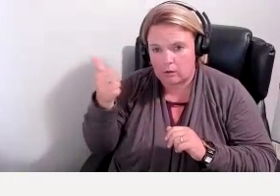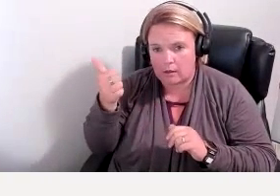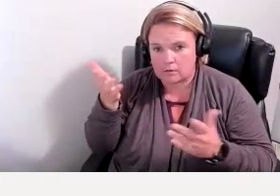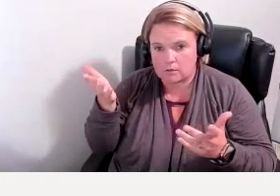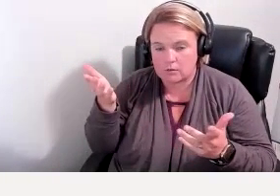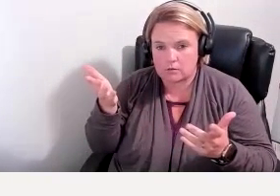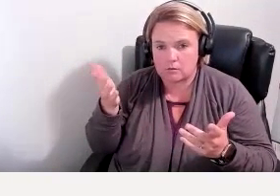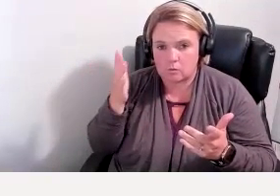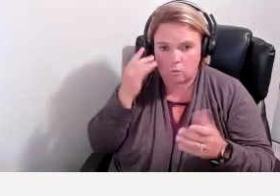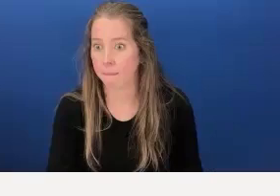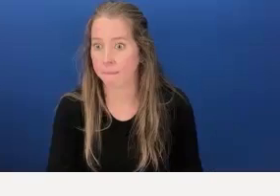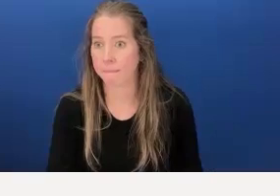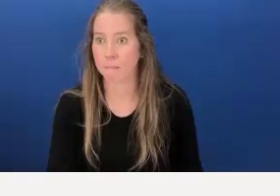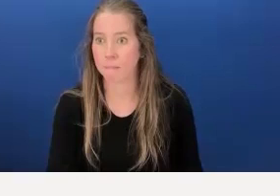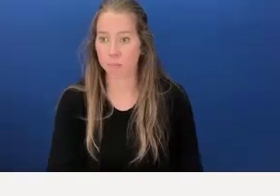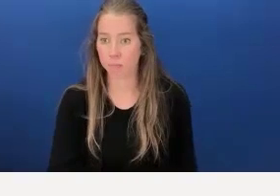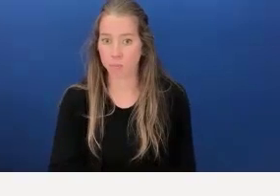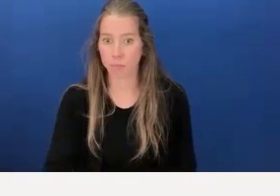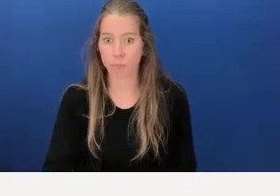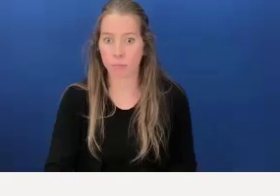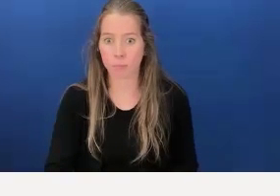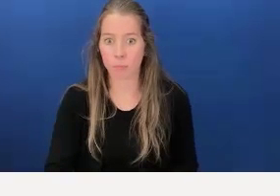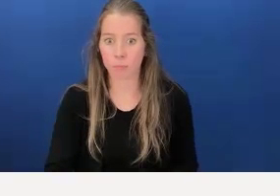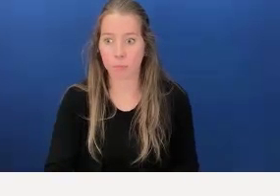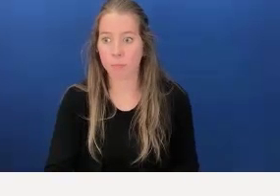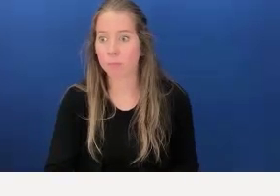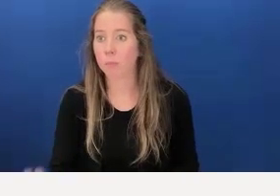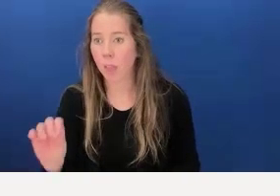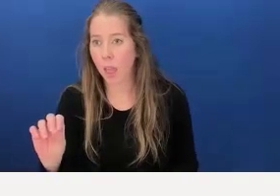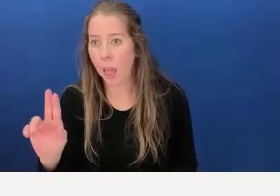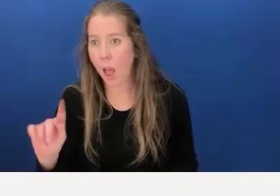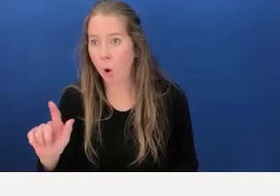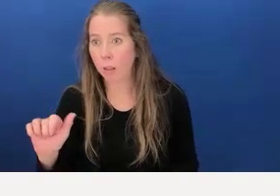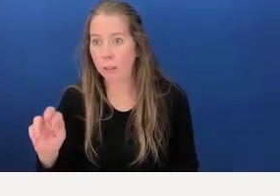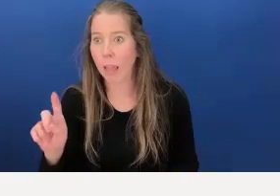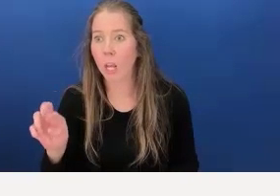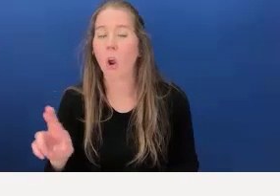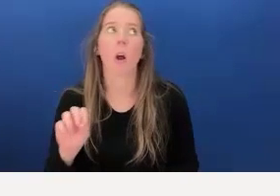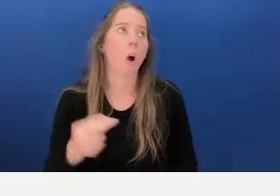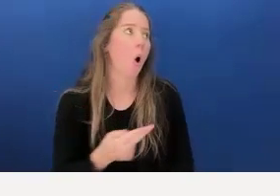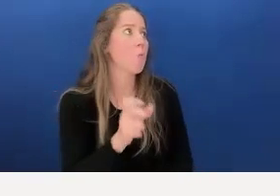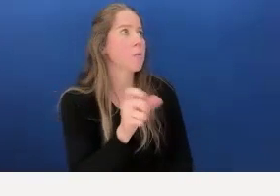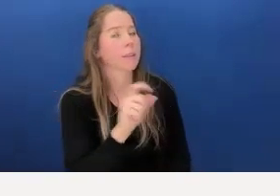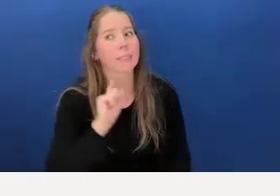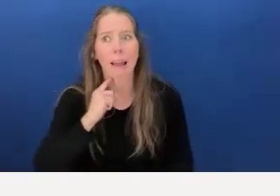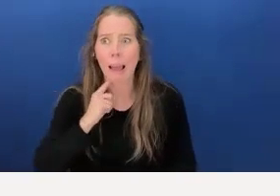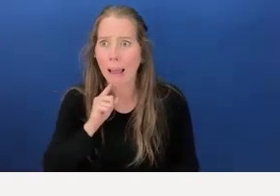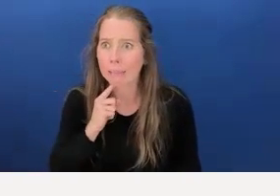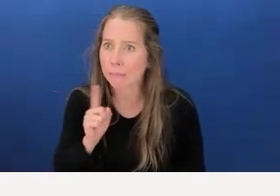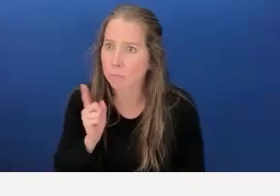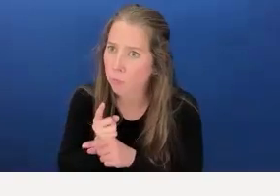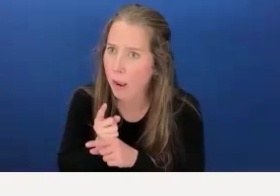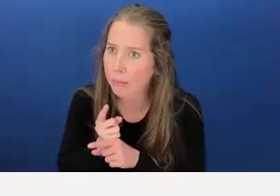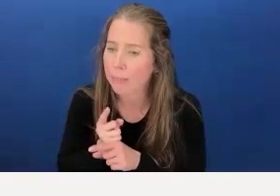you use captions? Outlander. Oh my gosh. Yeah, accent. Oh, Accent, man. yeah.